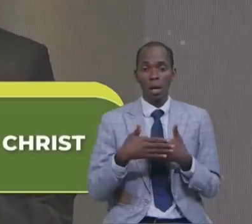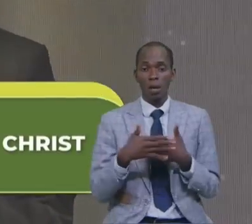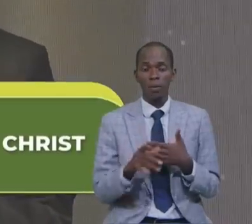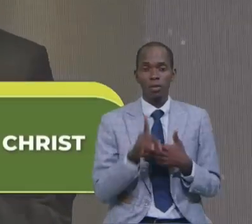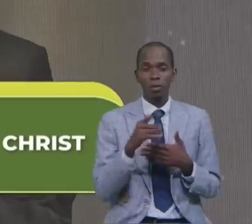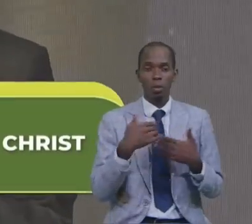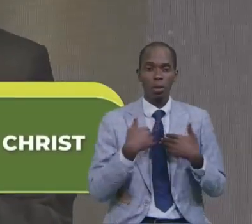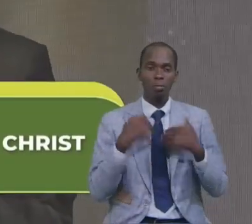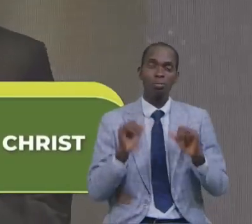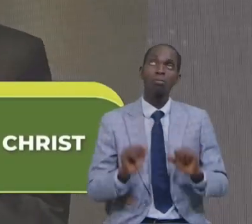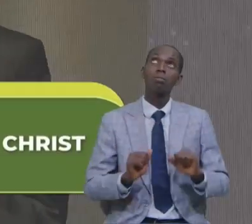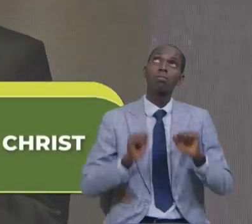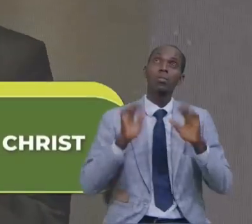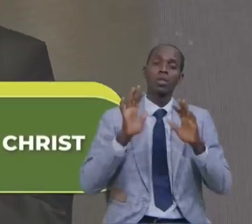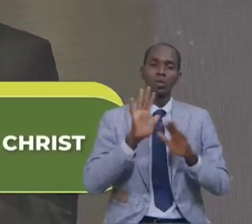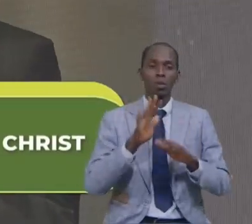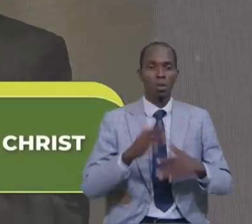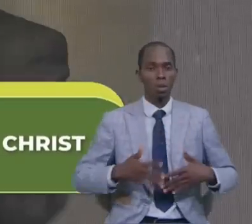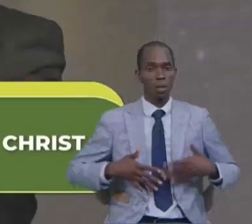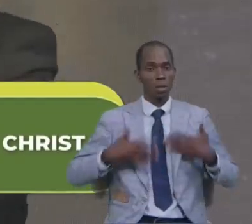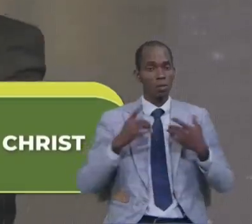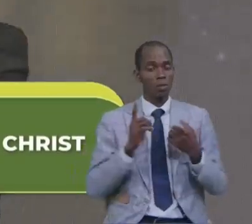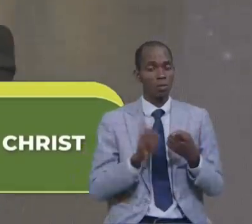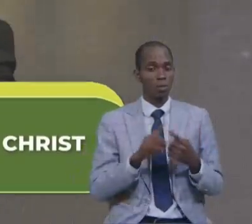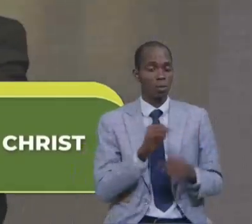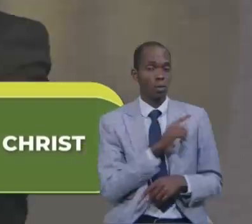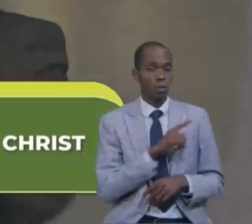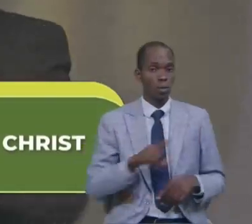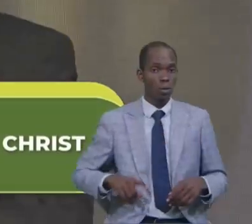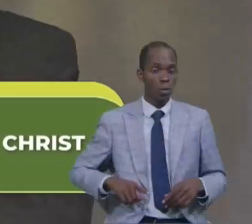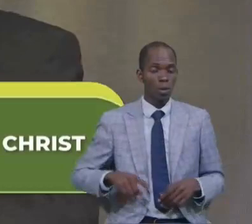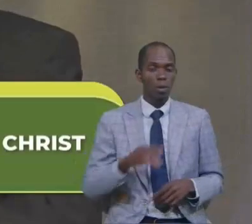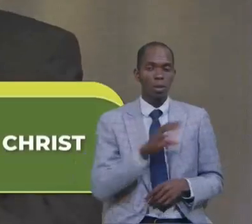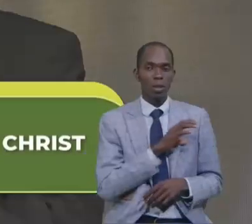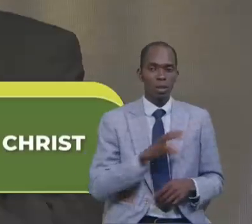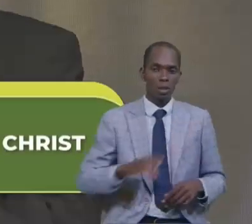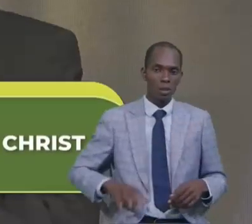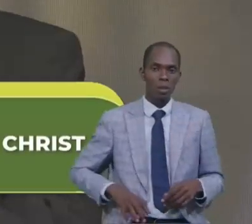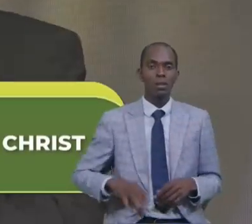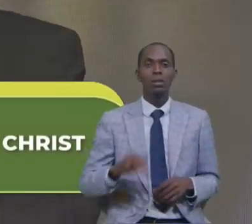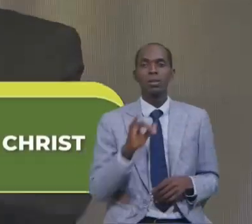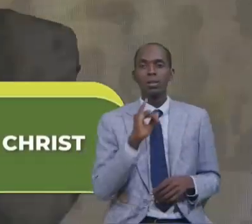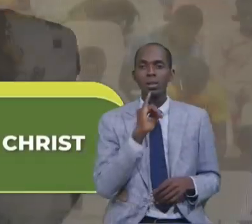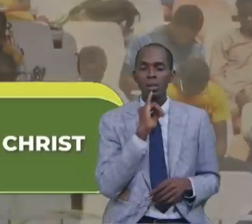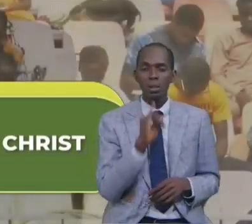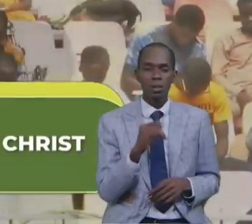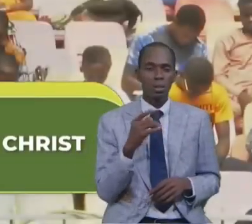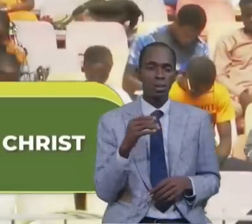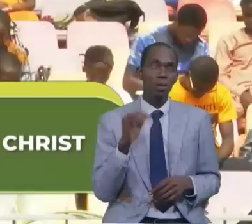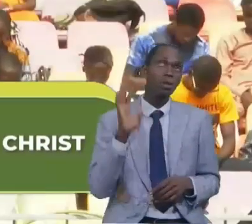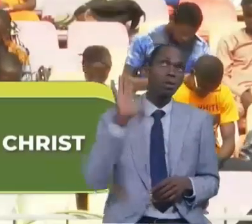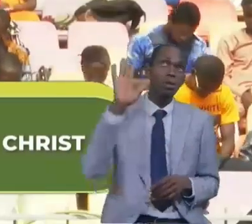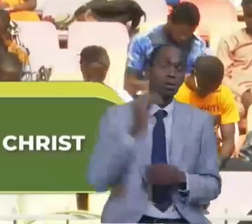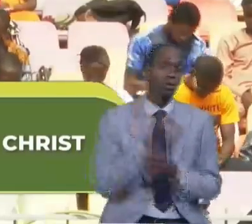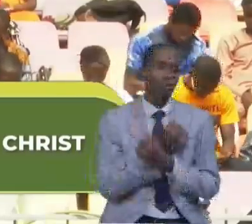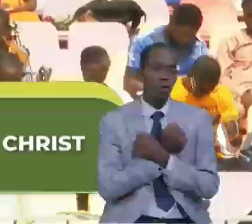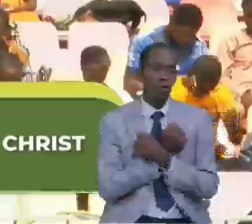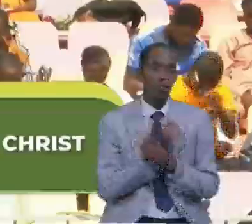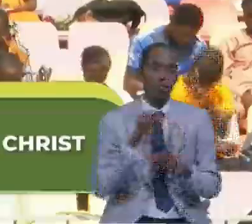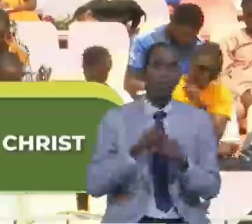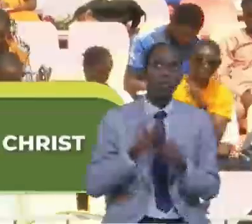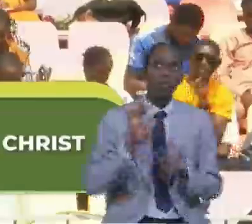his strength, in his power, in his unction, in his abiding might and